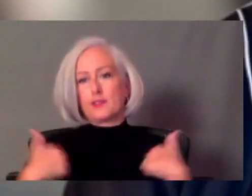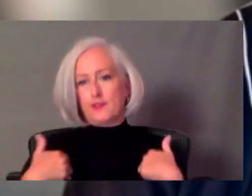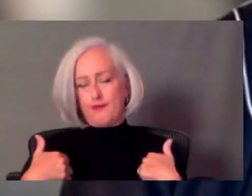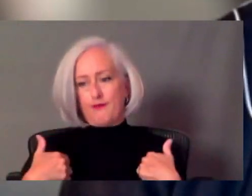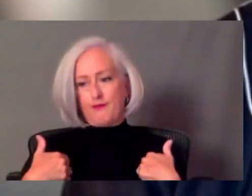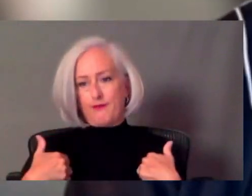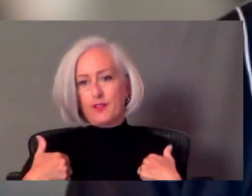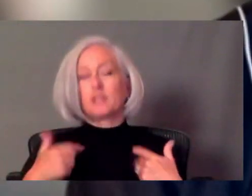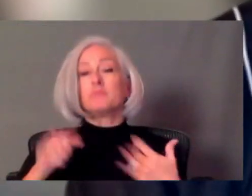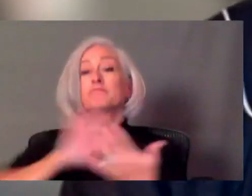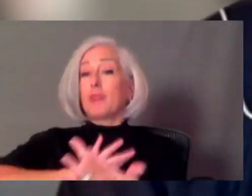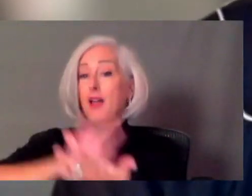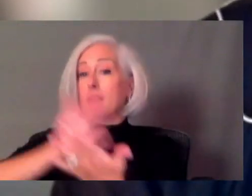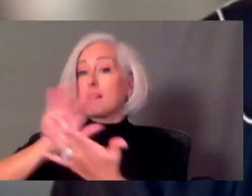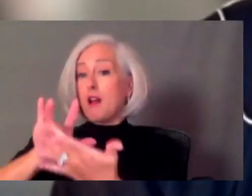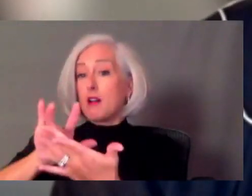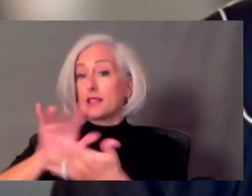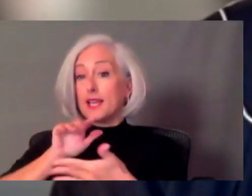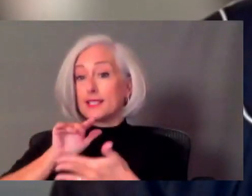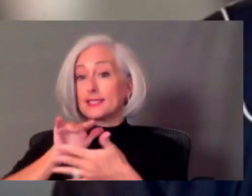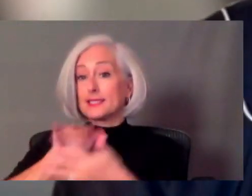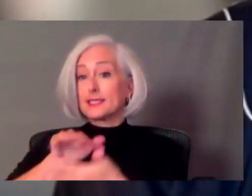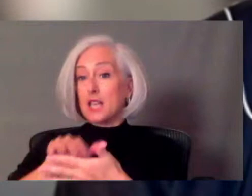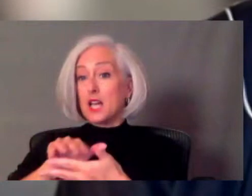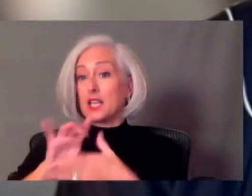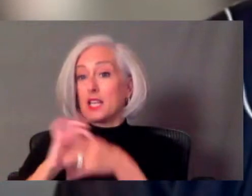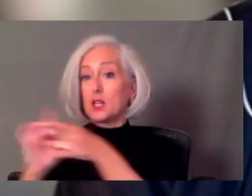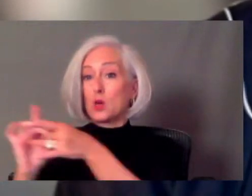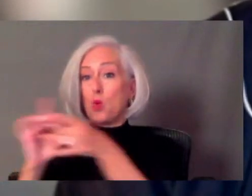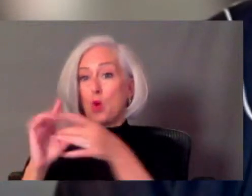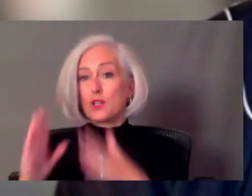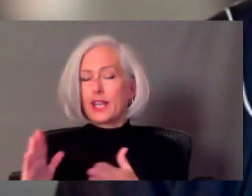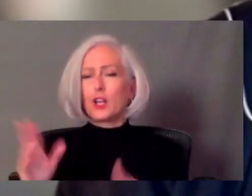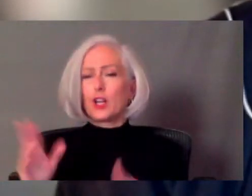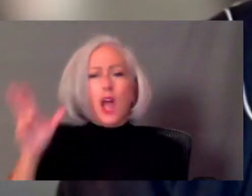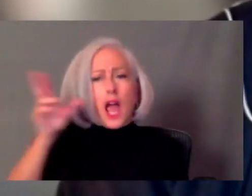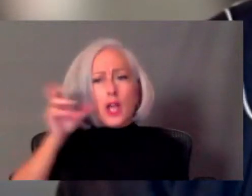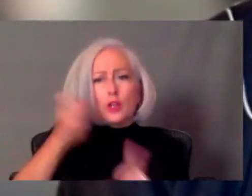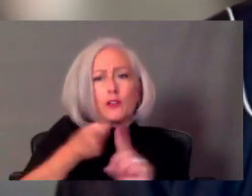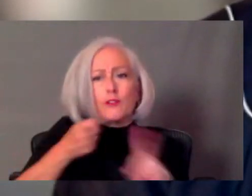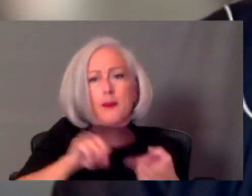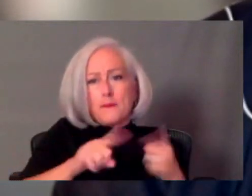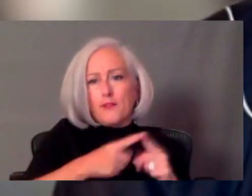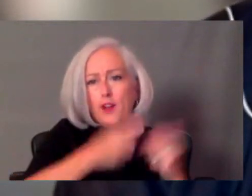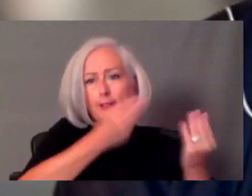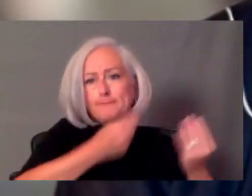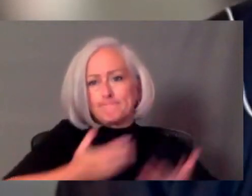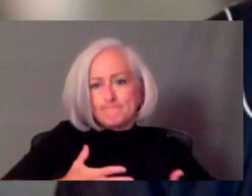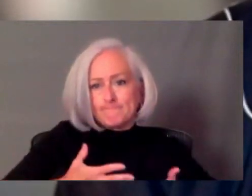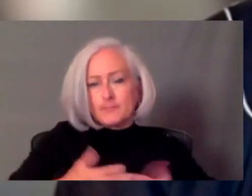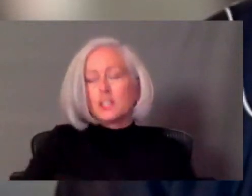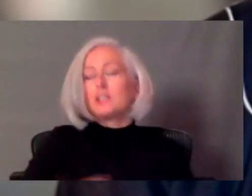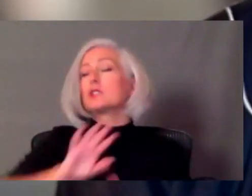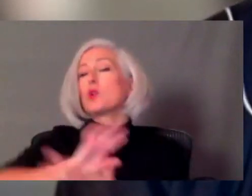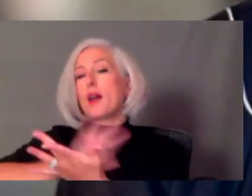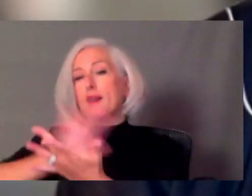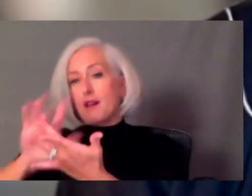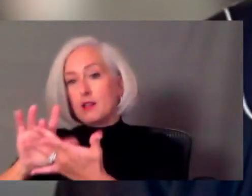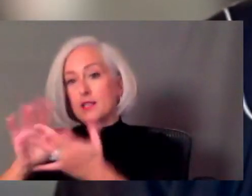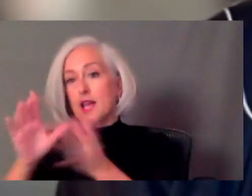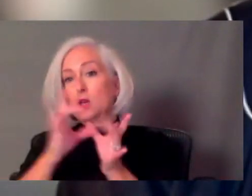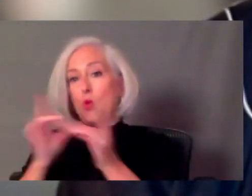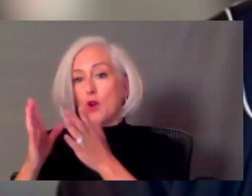very thoroughly, answered all my questions, and then set me up for that Monday. It was really pretty